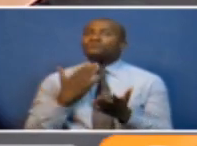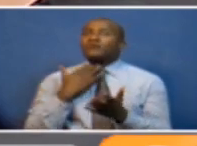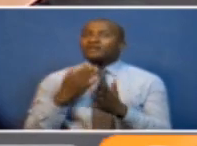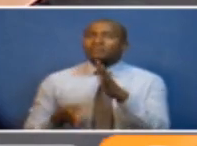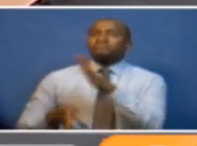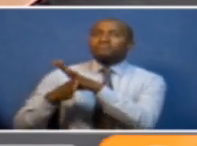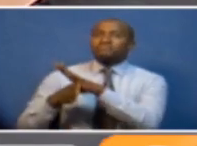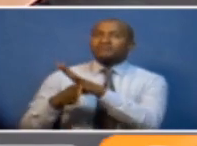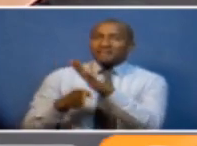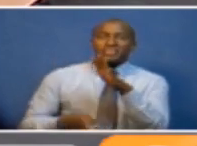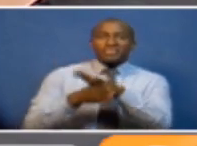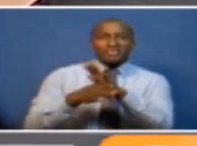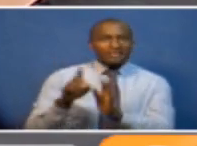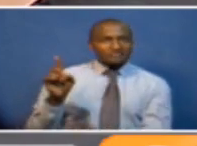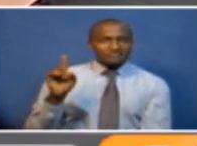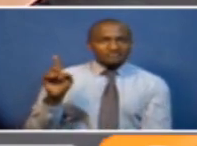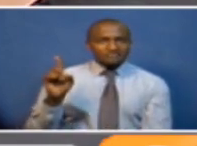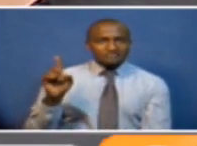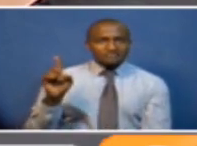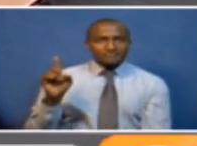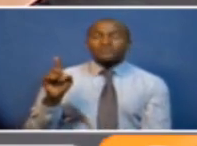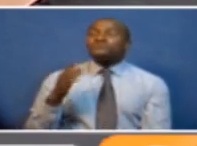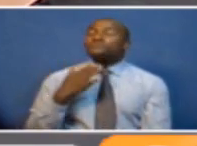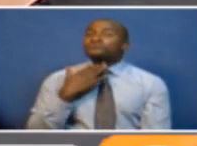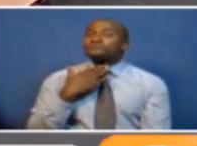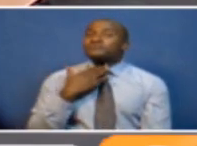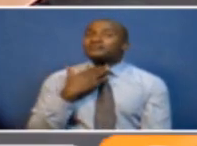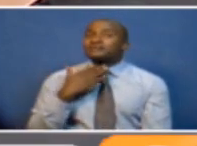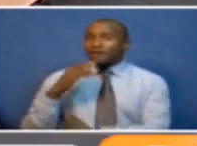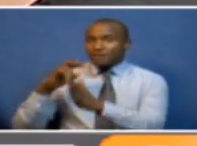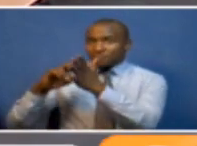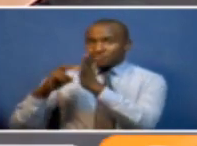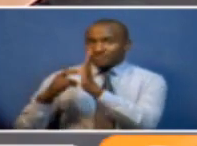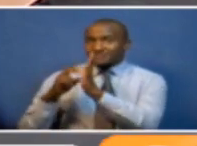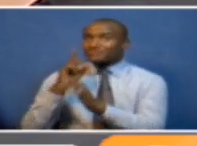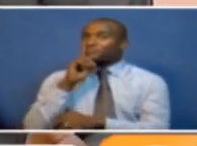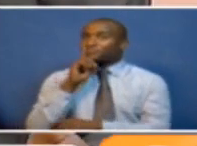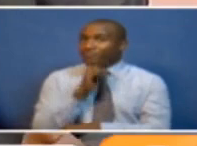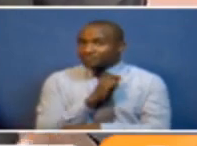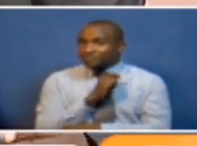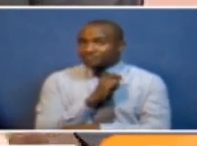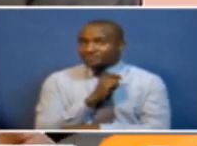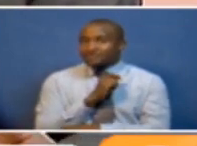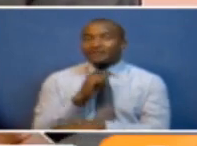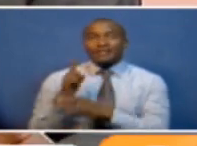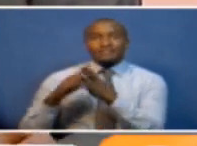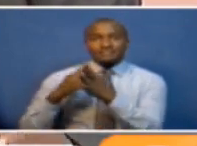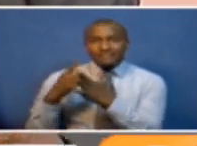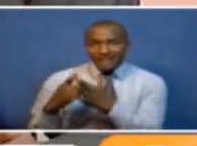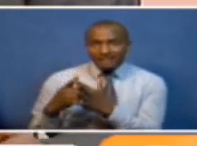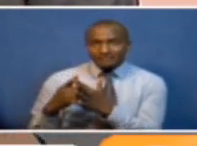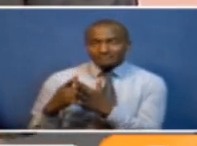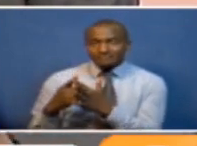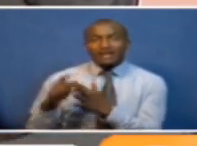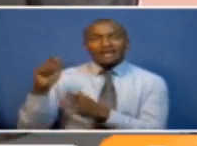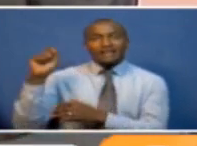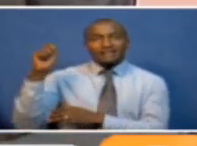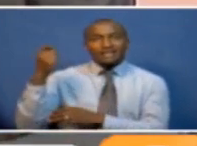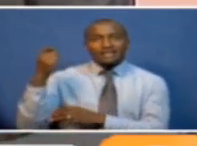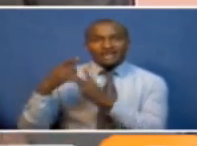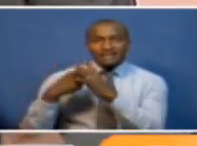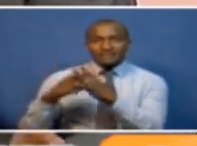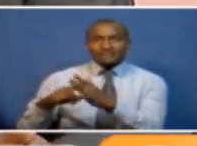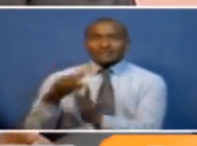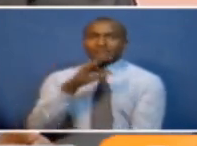lolling. We are operating in the space of getting the project completed and making sure that Kenyans start